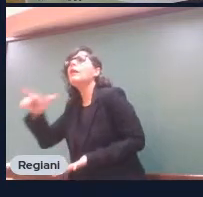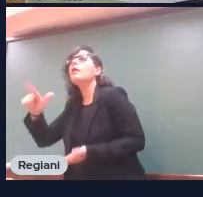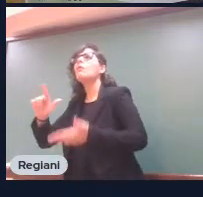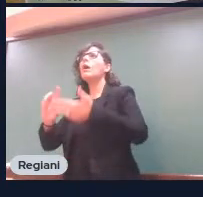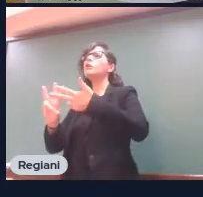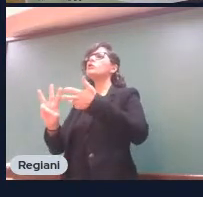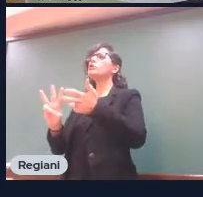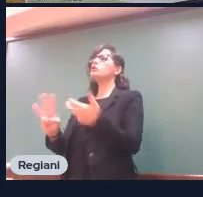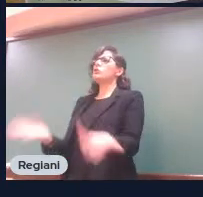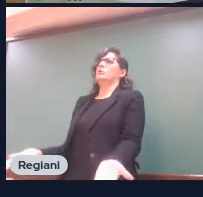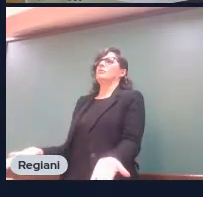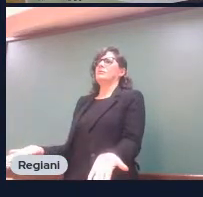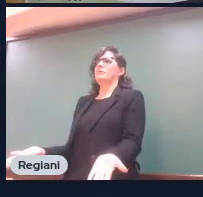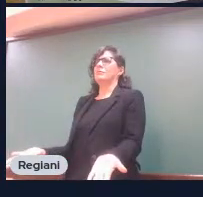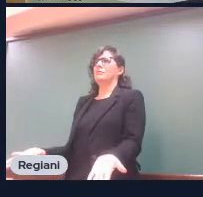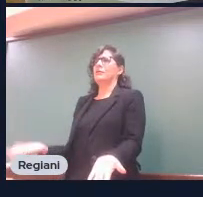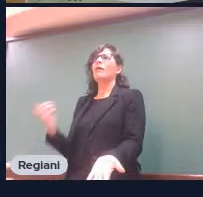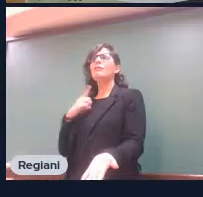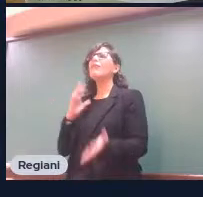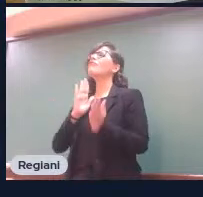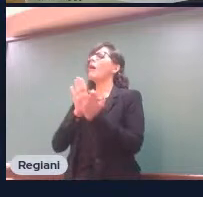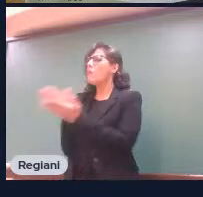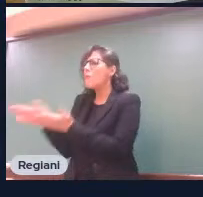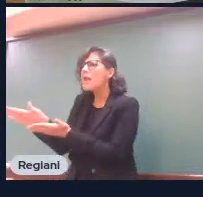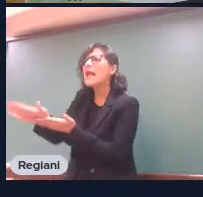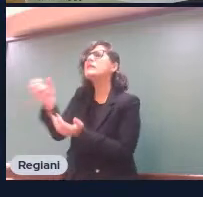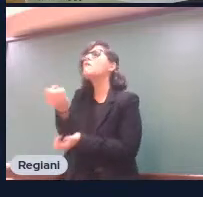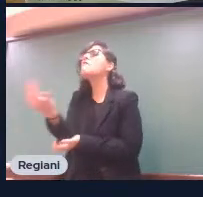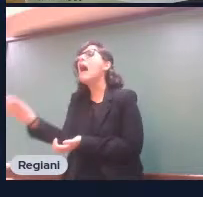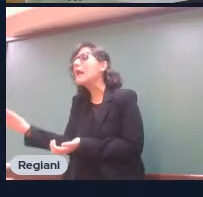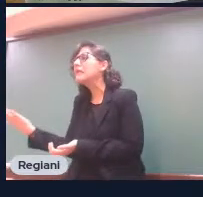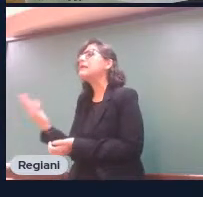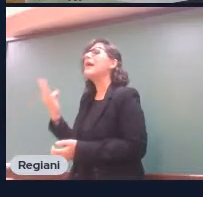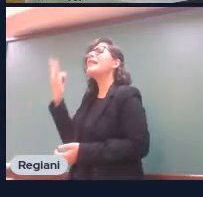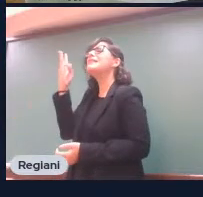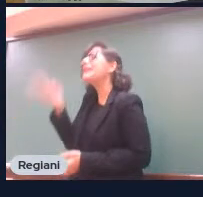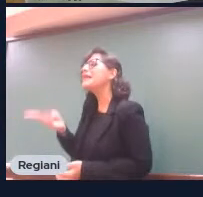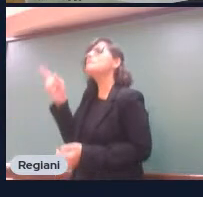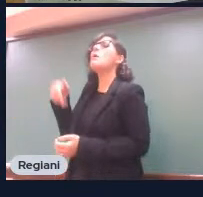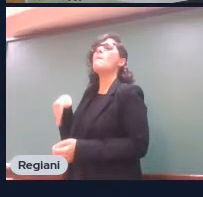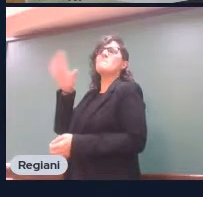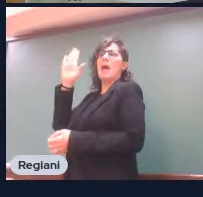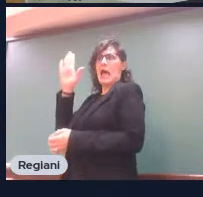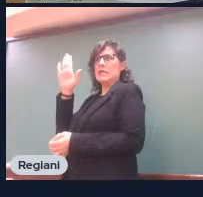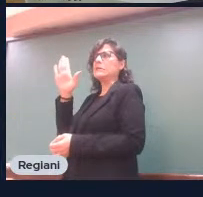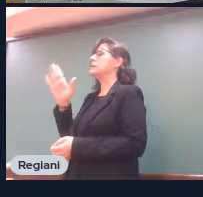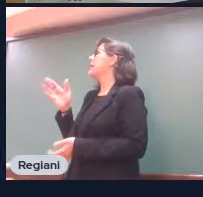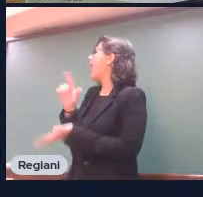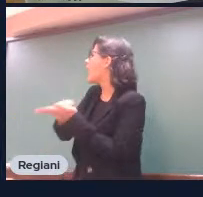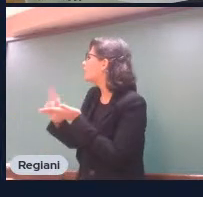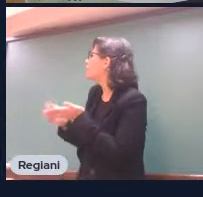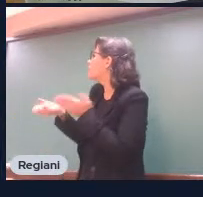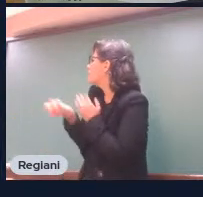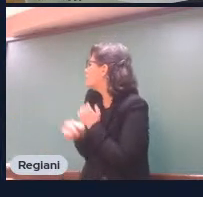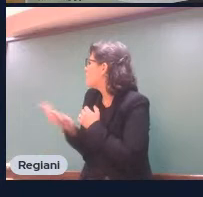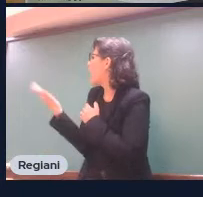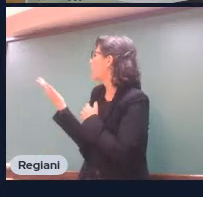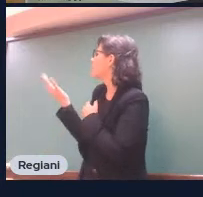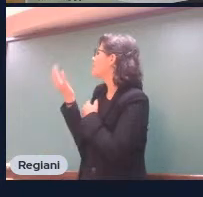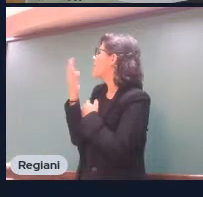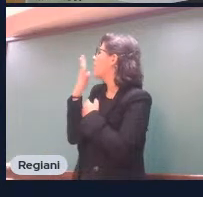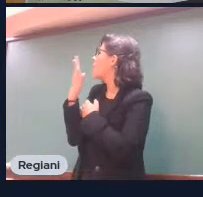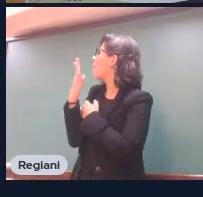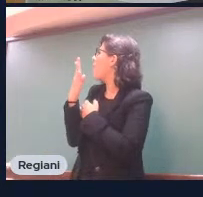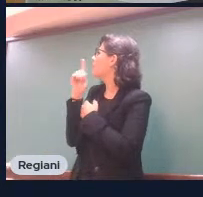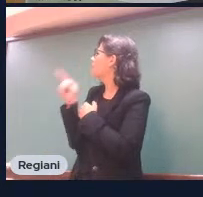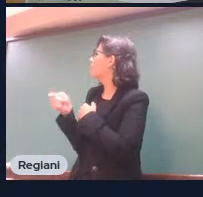based on 3,000 plus publications, 16 million words. You also find in that article graphs like this, showing who